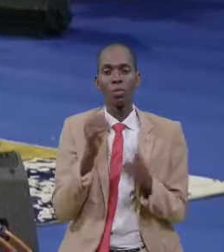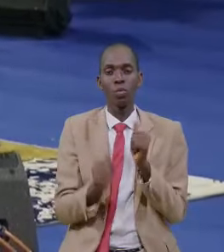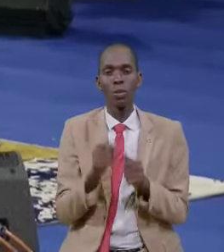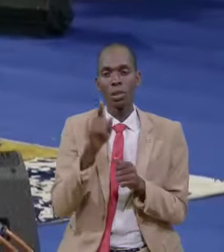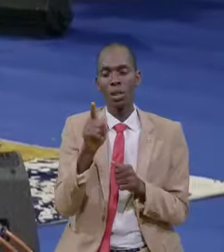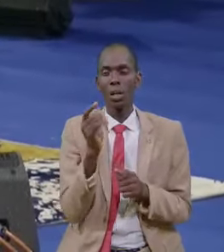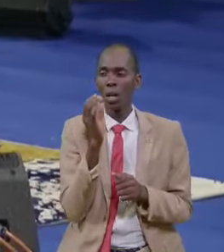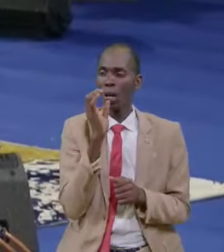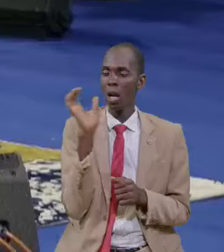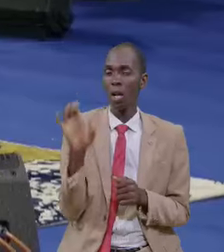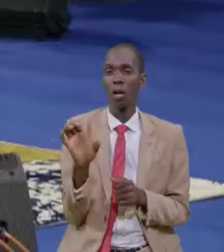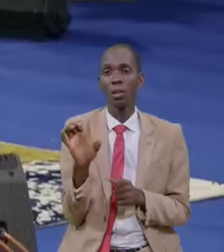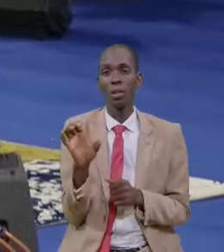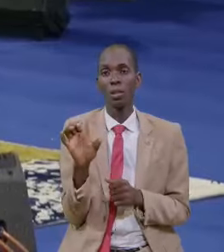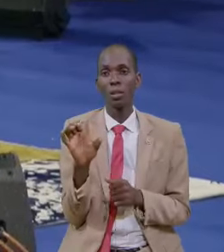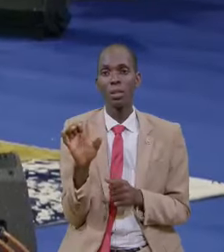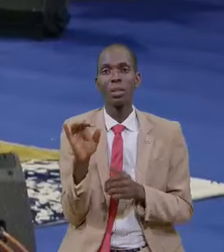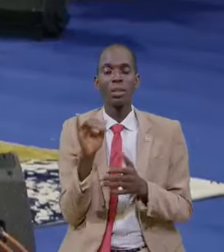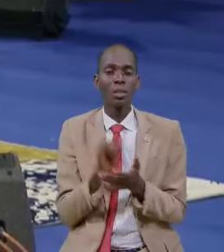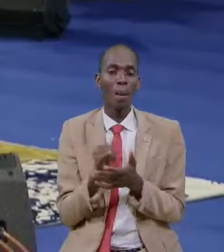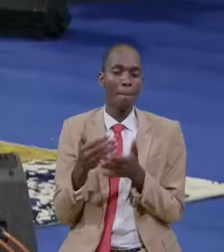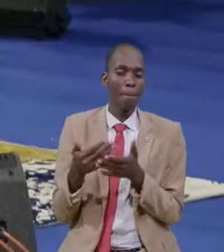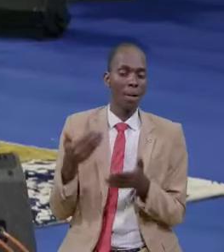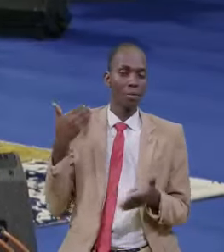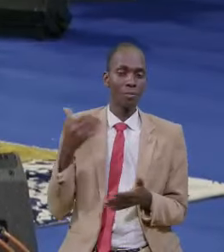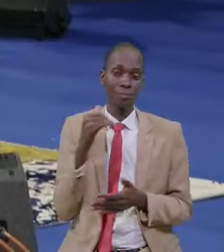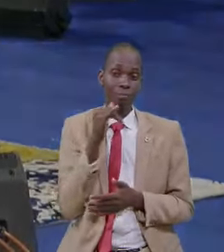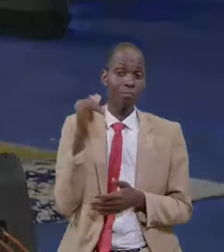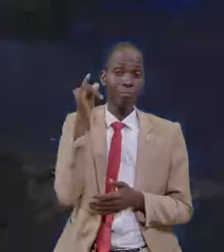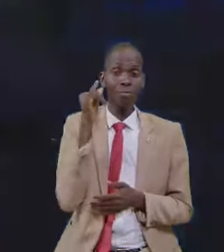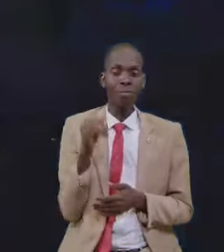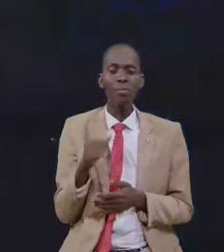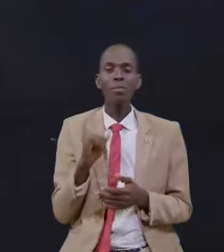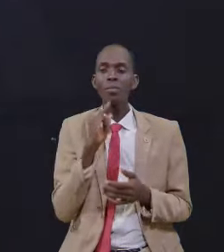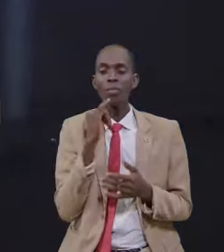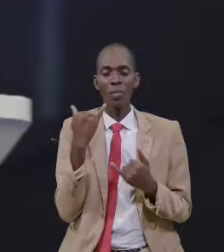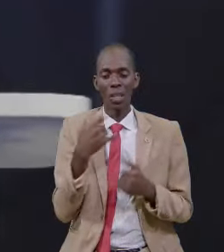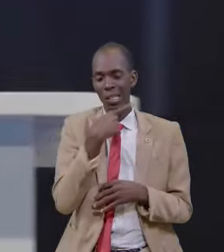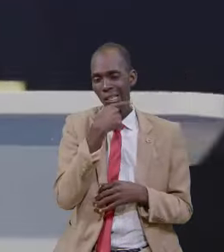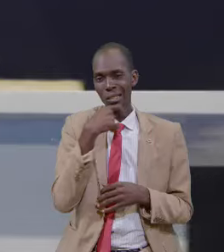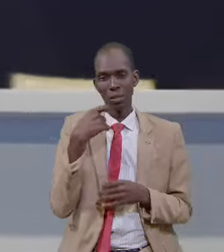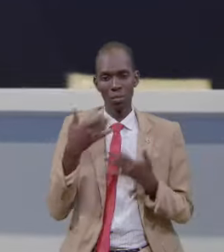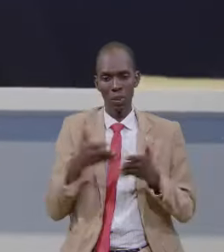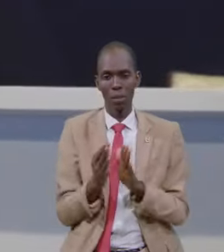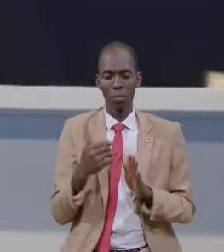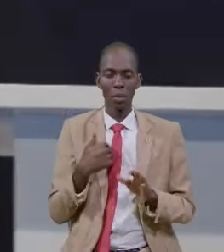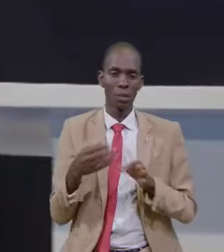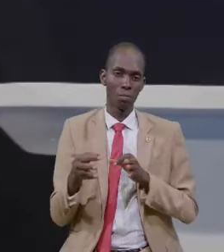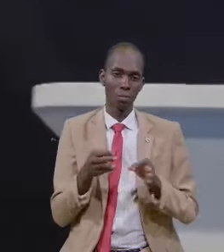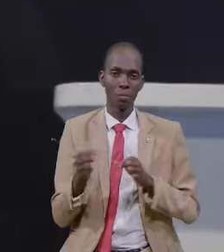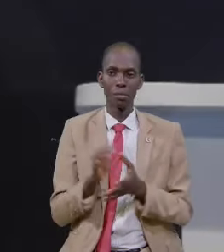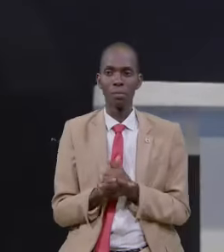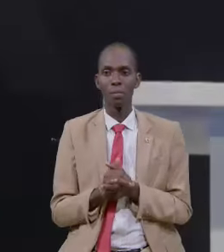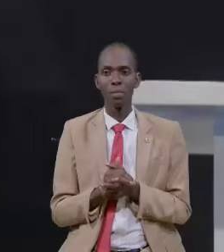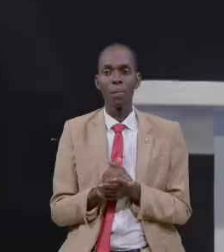which thou cost, that was in the day before, is withered away. Let me explain. When we were